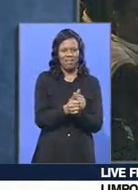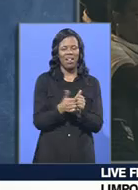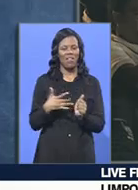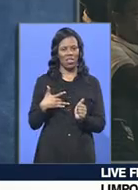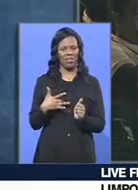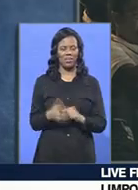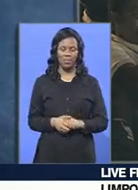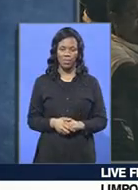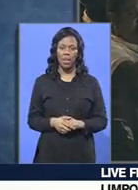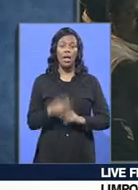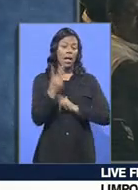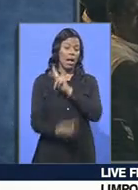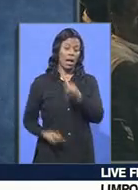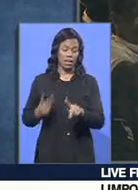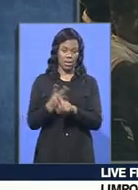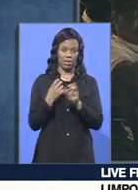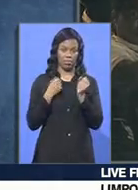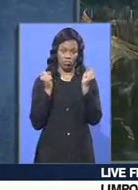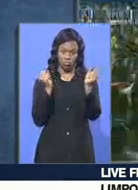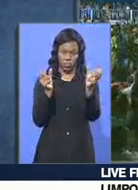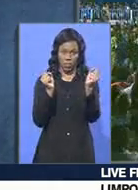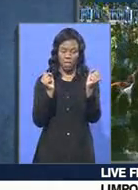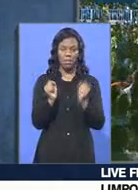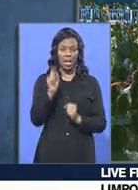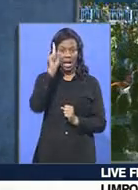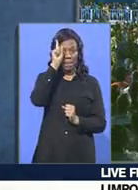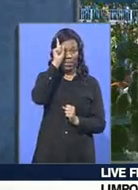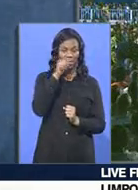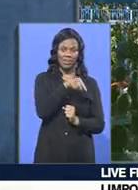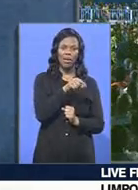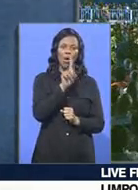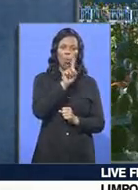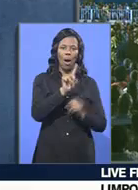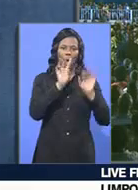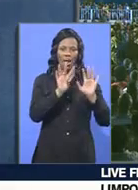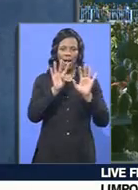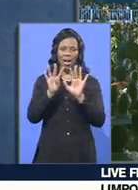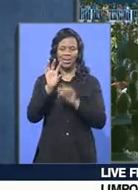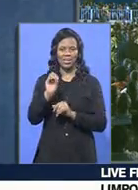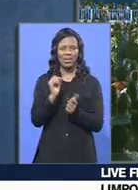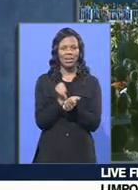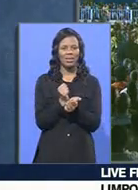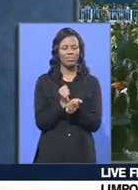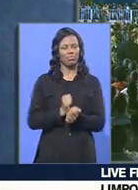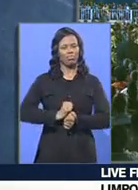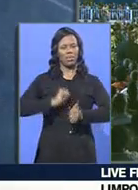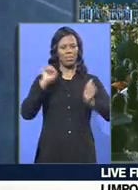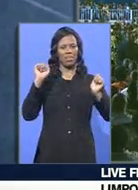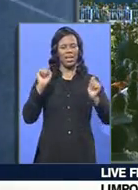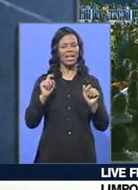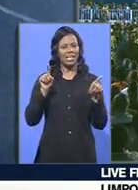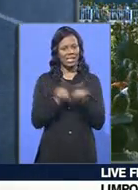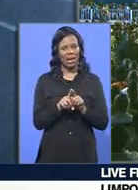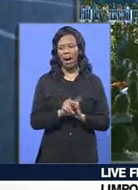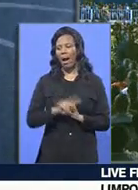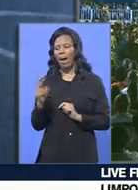We must emphasize that the release of Nelson Mandela in 1990, the freeing of other